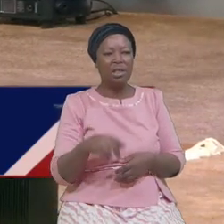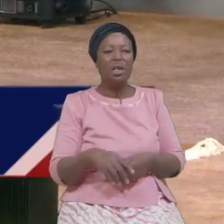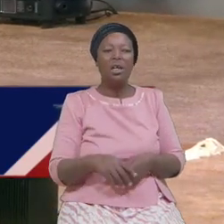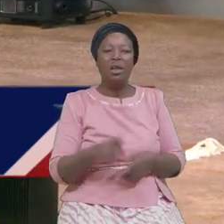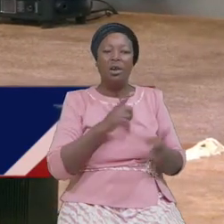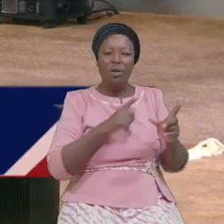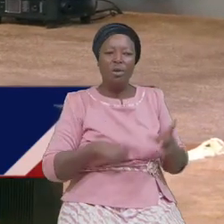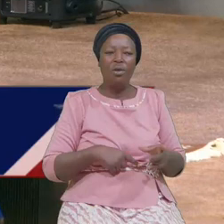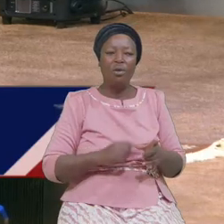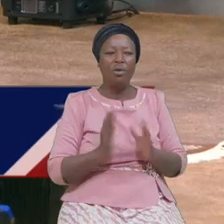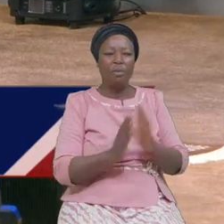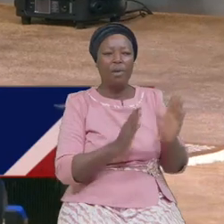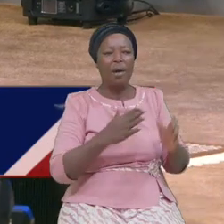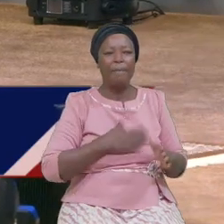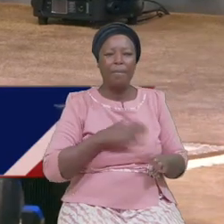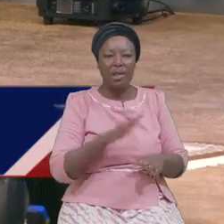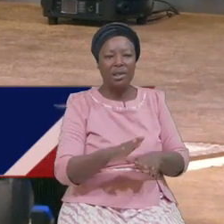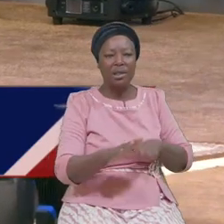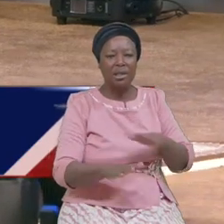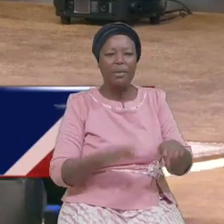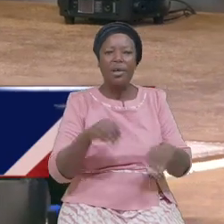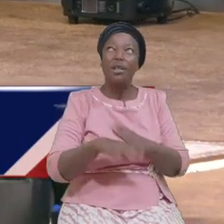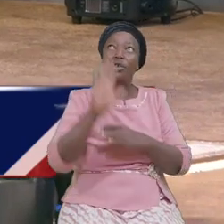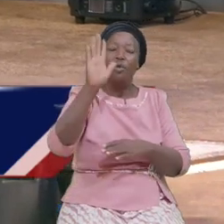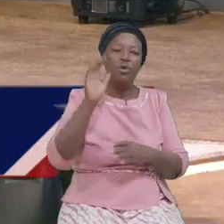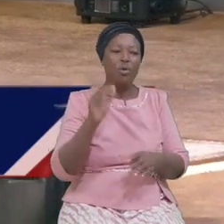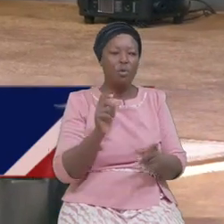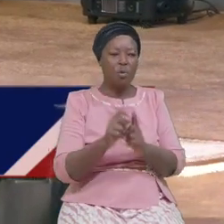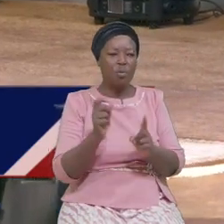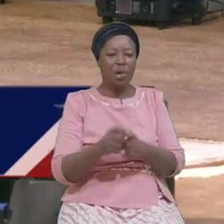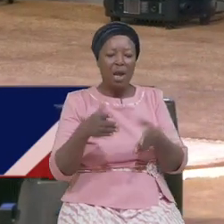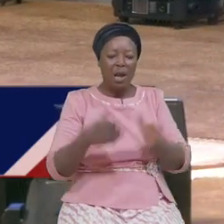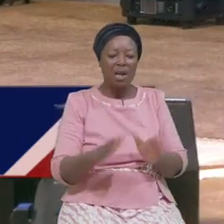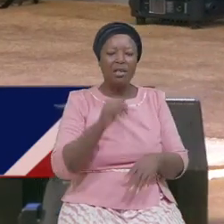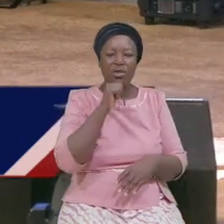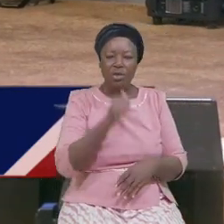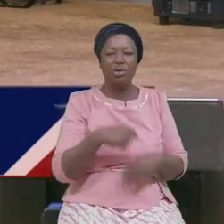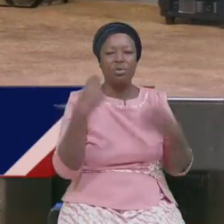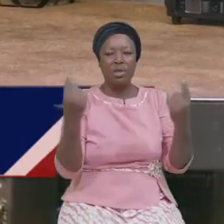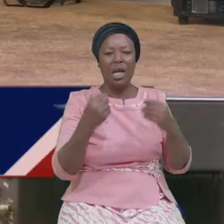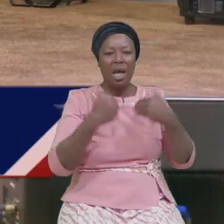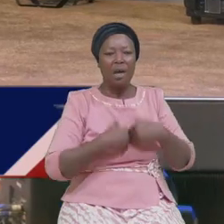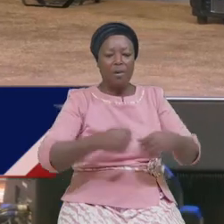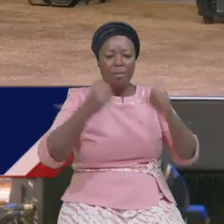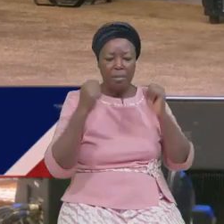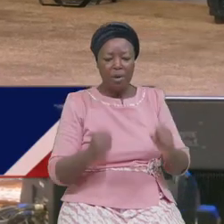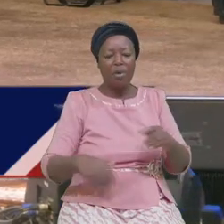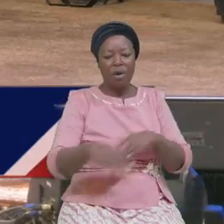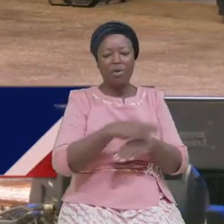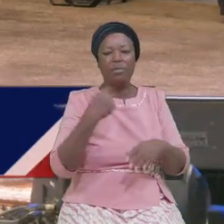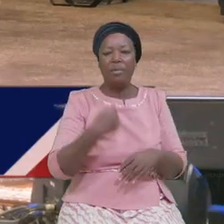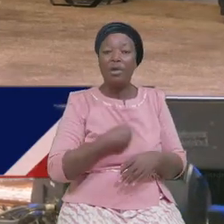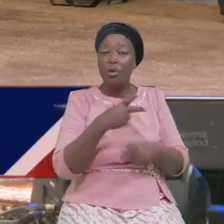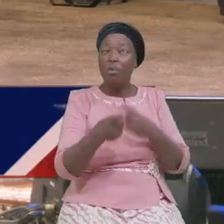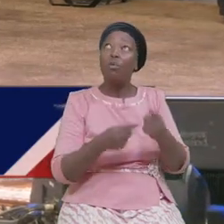steps in thy word. Let not iniquity have dominion over me. When he